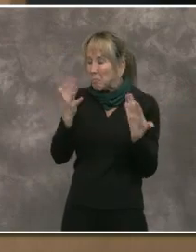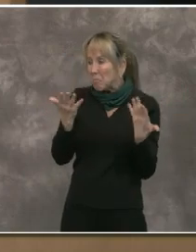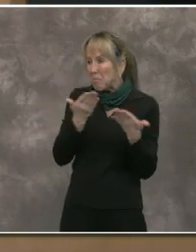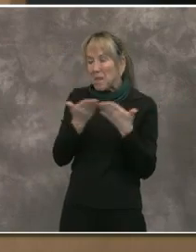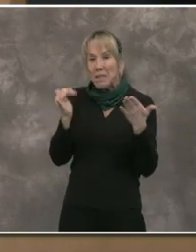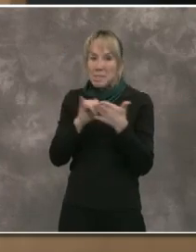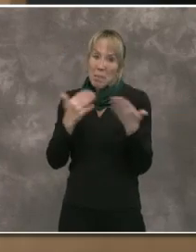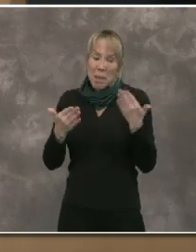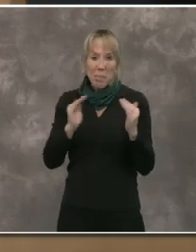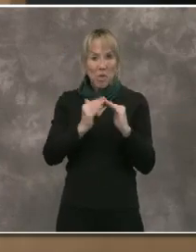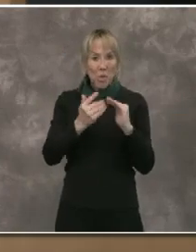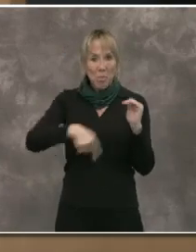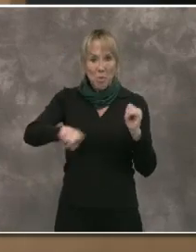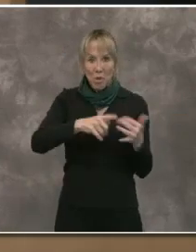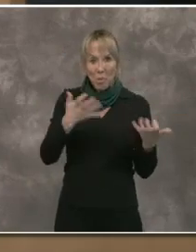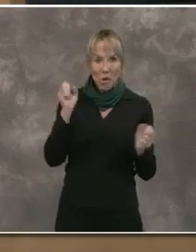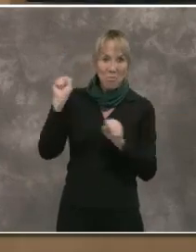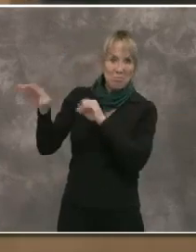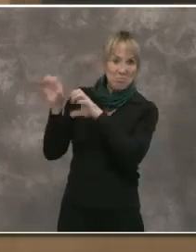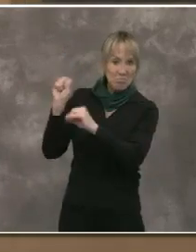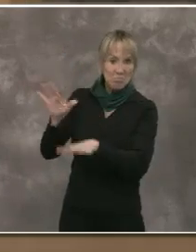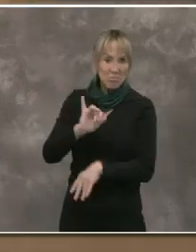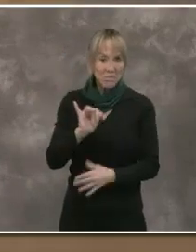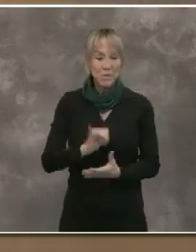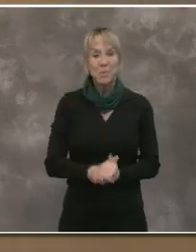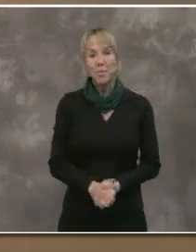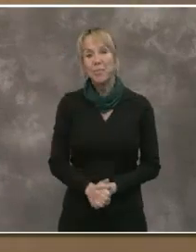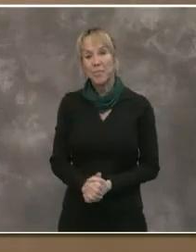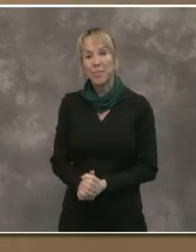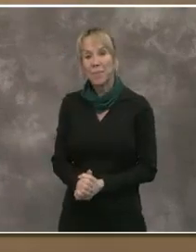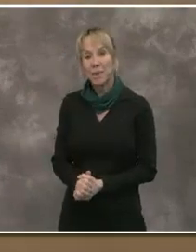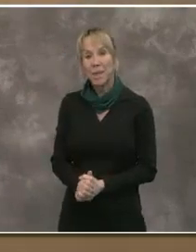on. Okay, Dr. Wooten will answer that question.